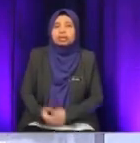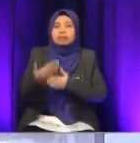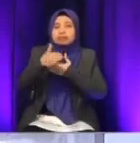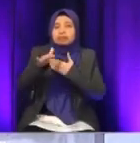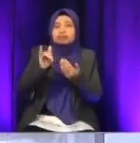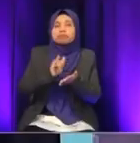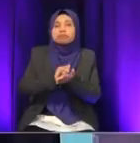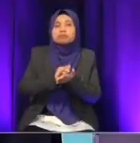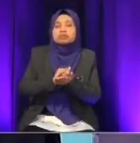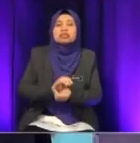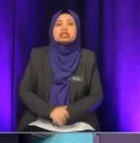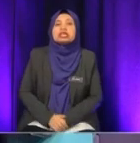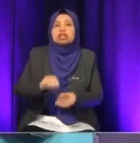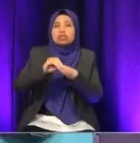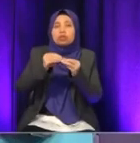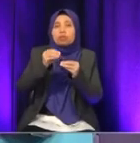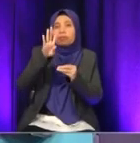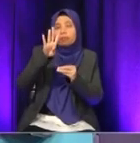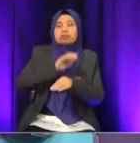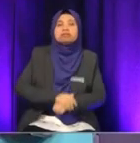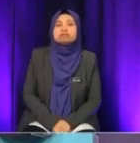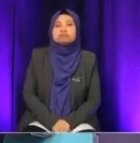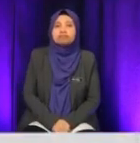question? Okay, for the fourth question, can I have a volunteer?